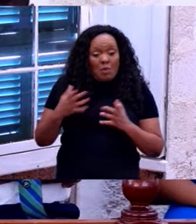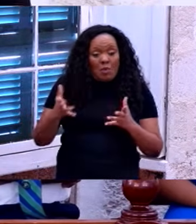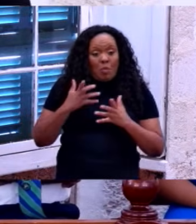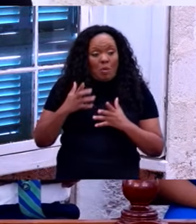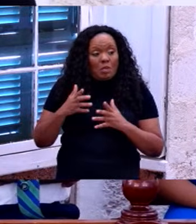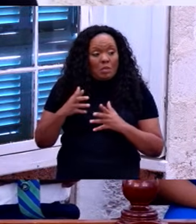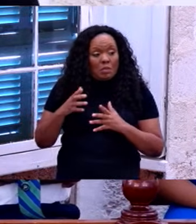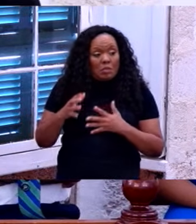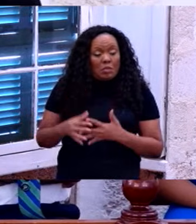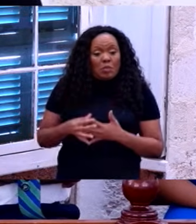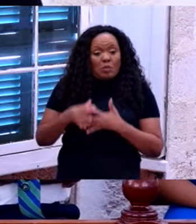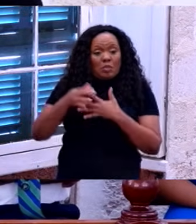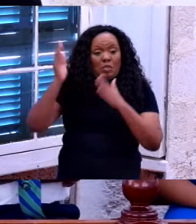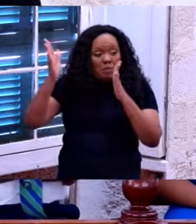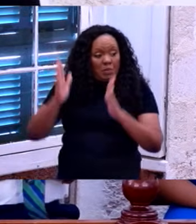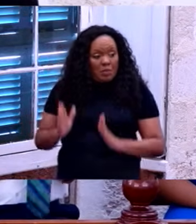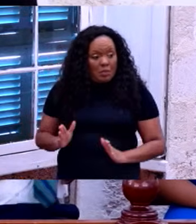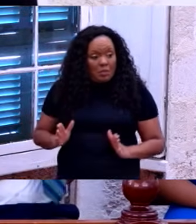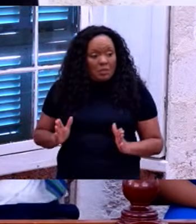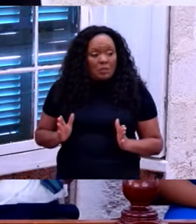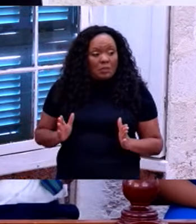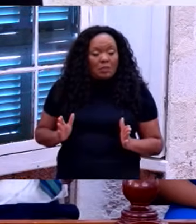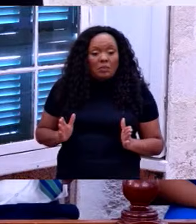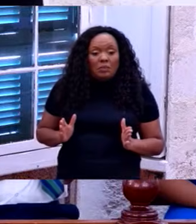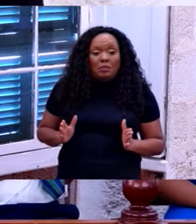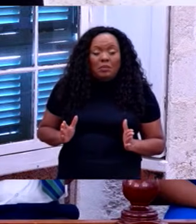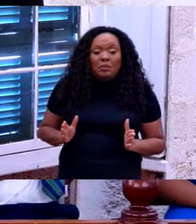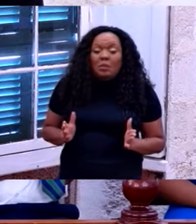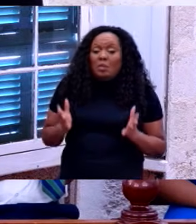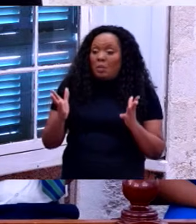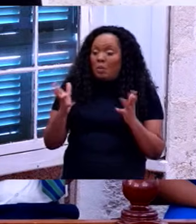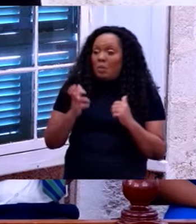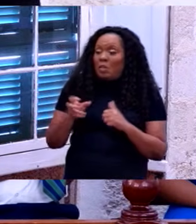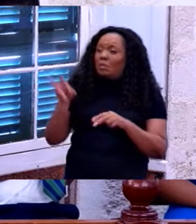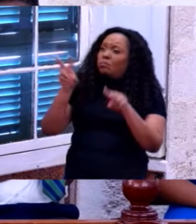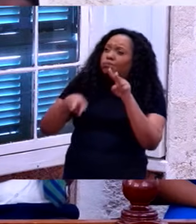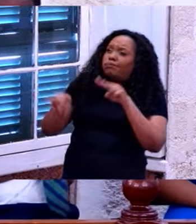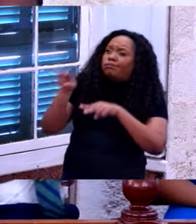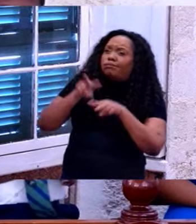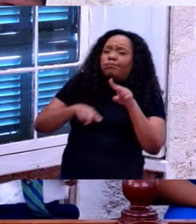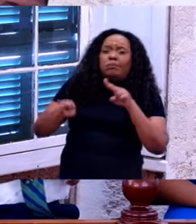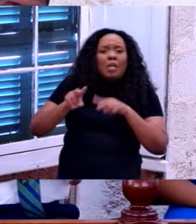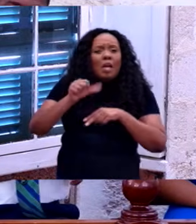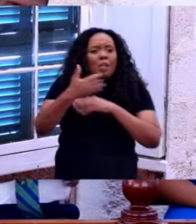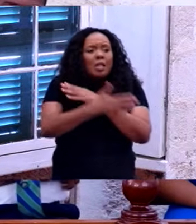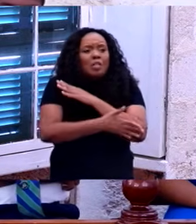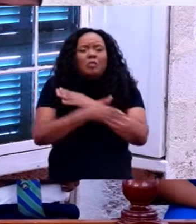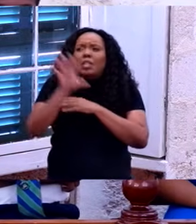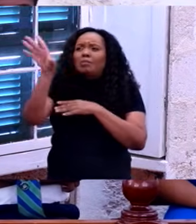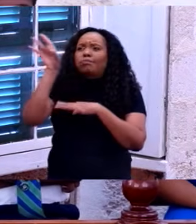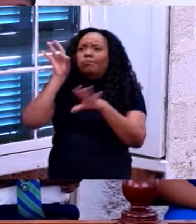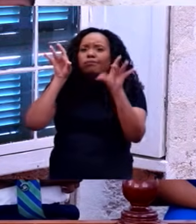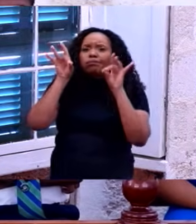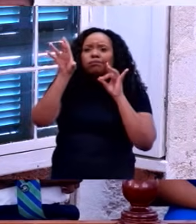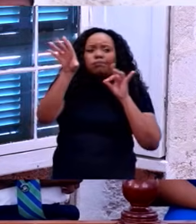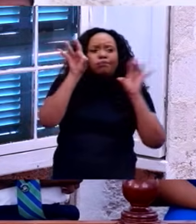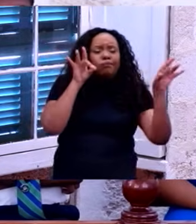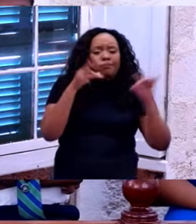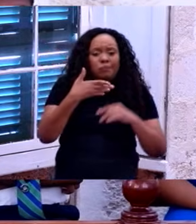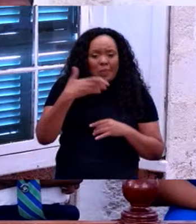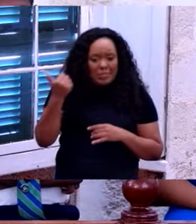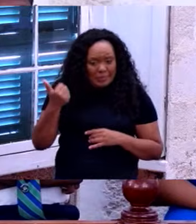while capturing the best of what other countries have done. So, simple